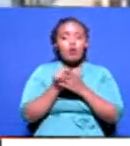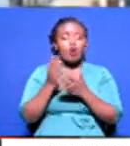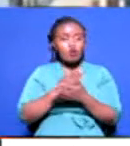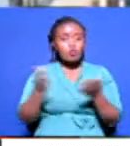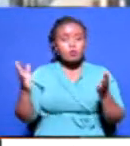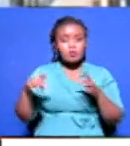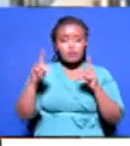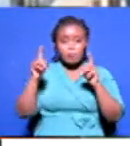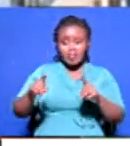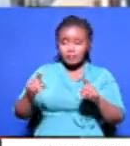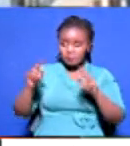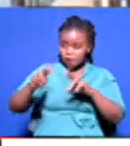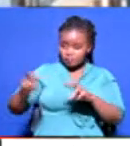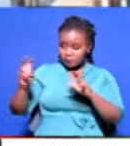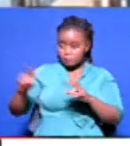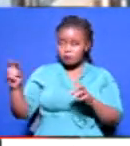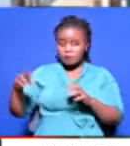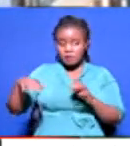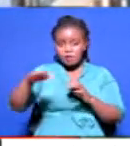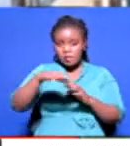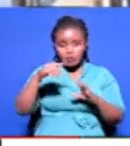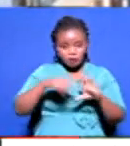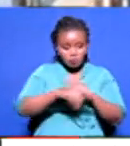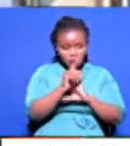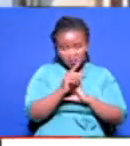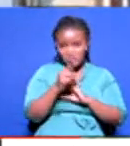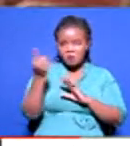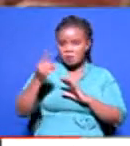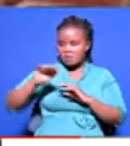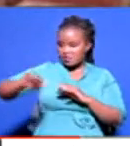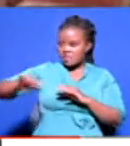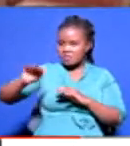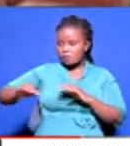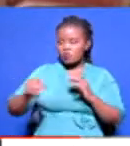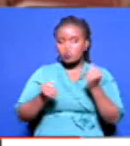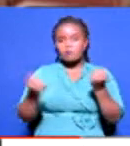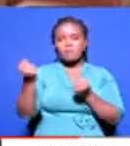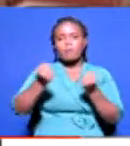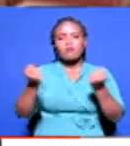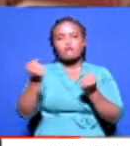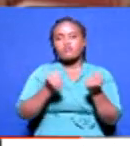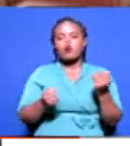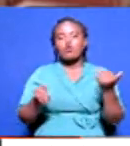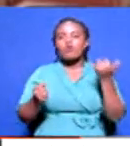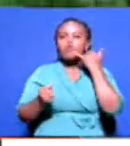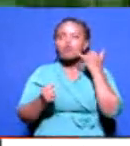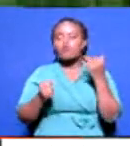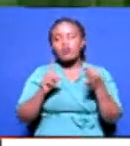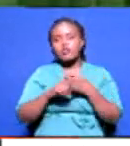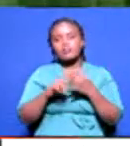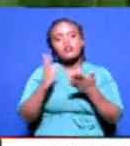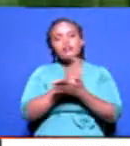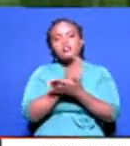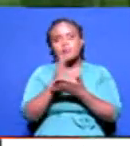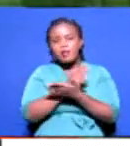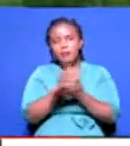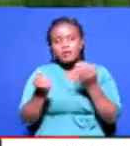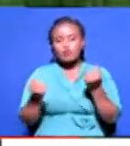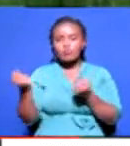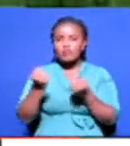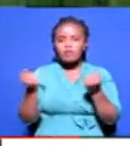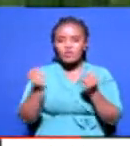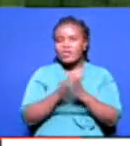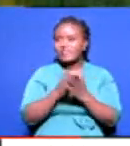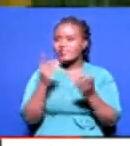the point of entry, with exception of motor vehicles, mobile equipment, spare parts, consolidated goods, and goods